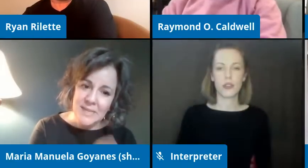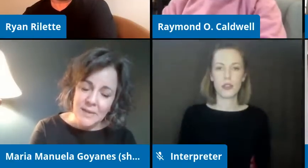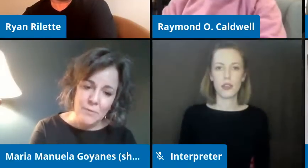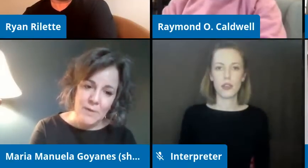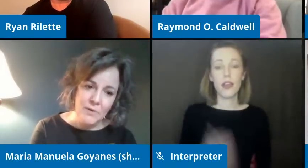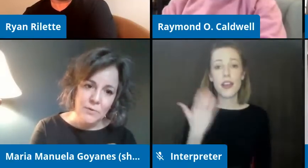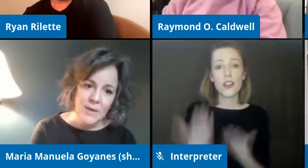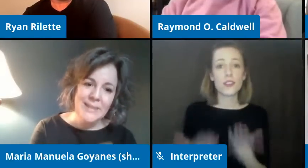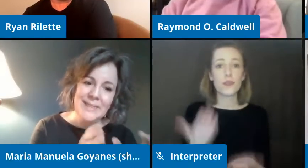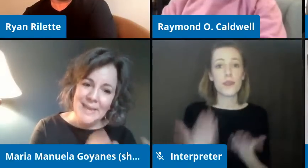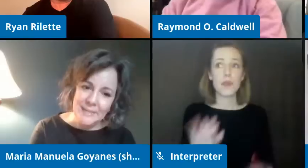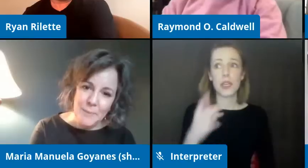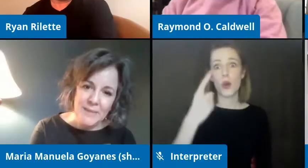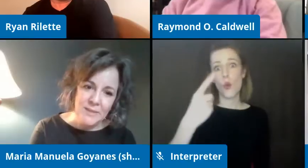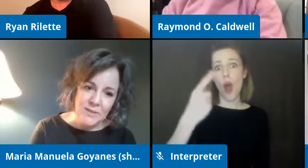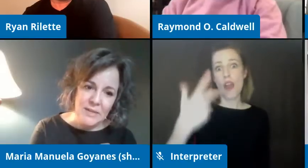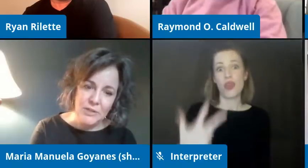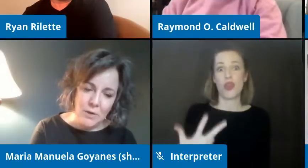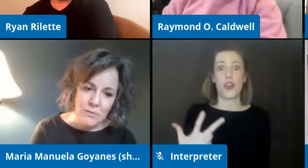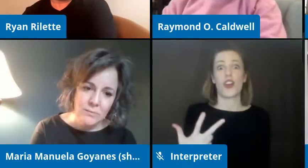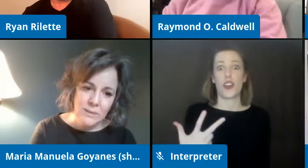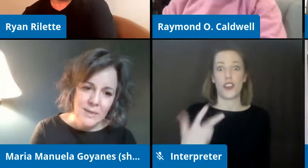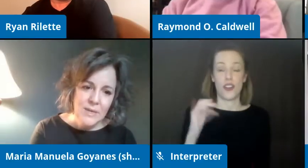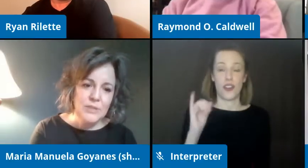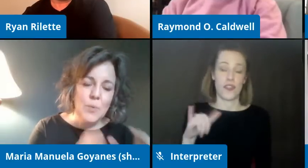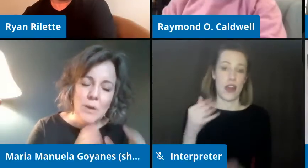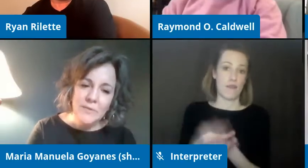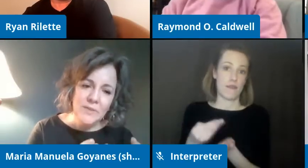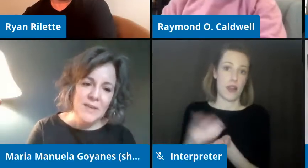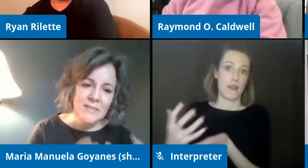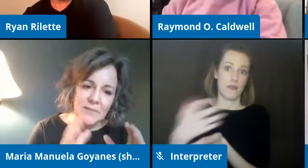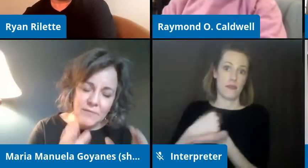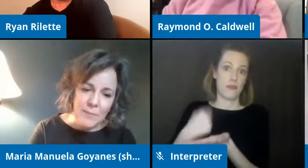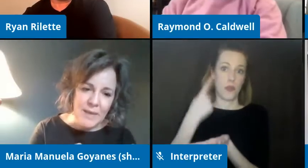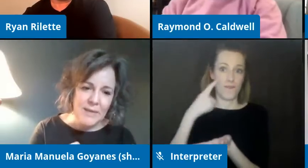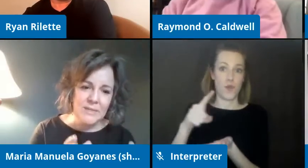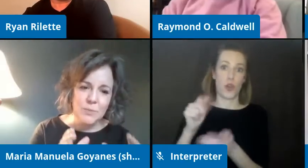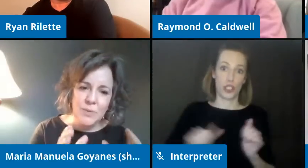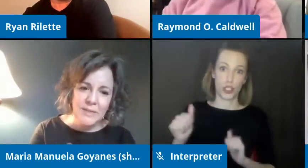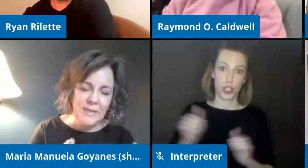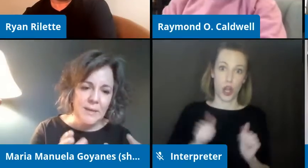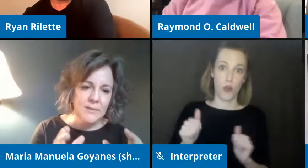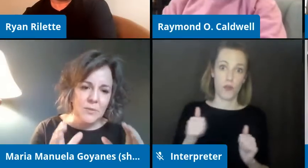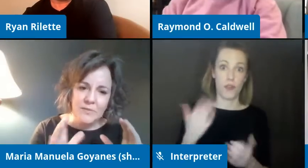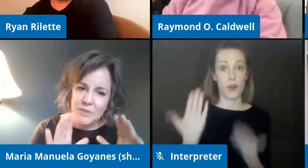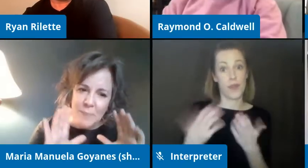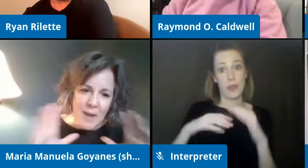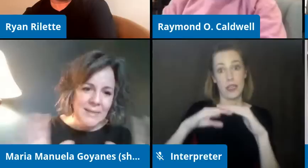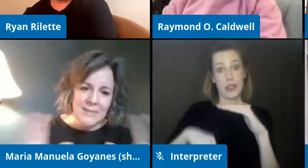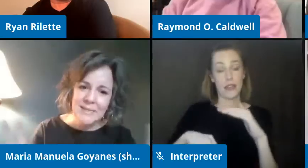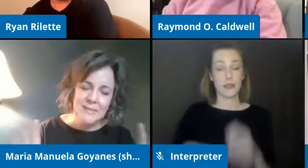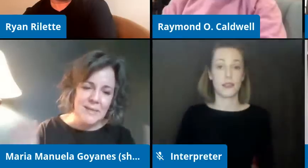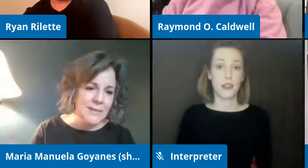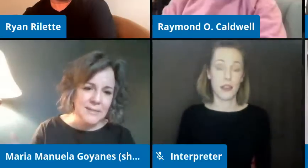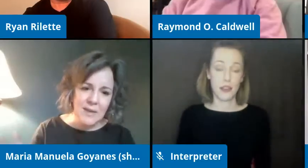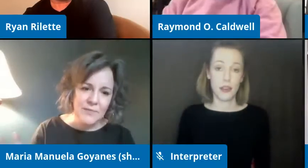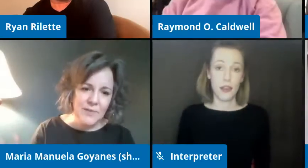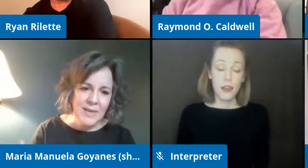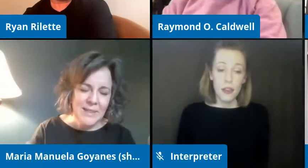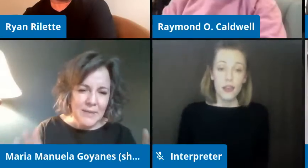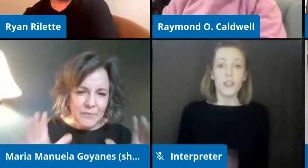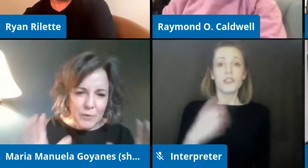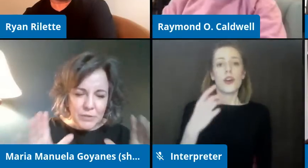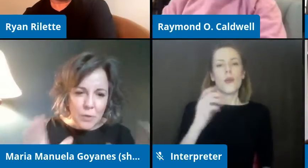of the ticket revenue that they expected on that show. So one of the things that is really sort of just behind the scenes kind of